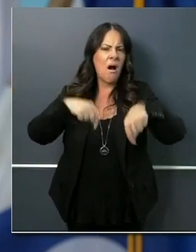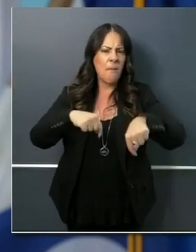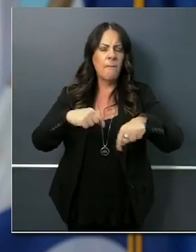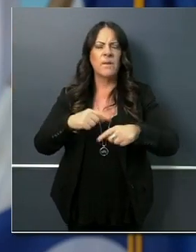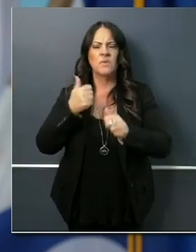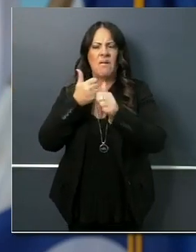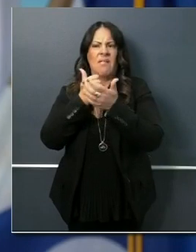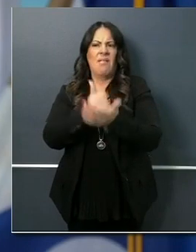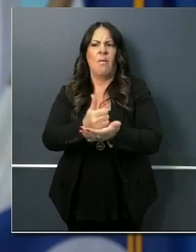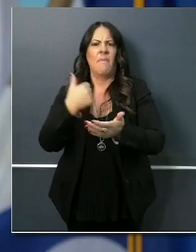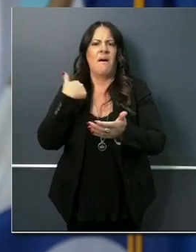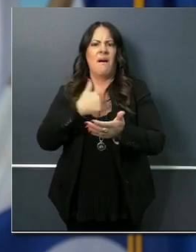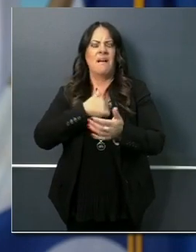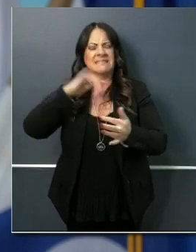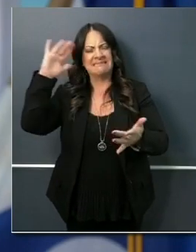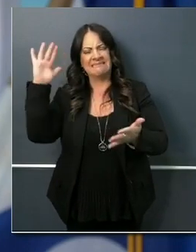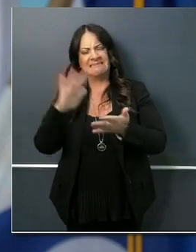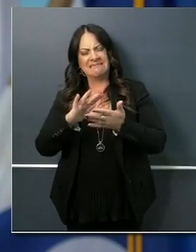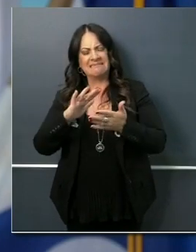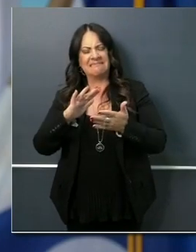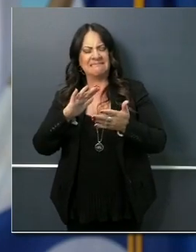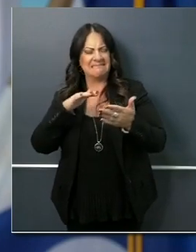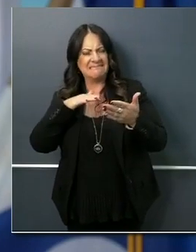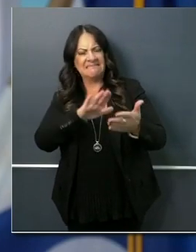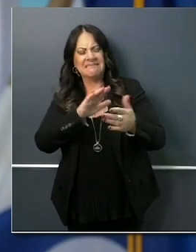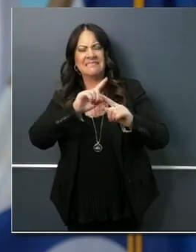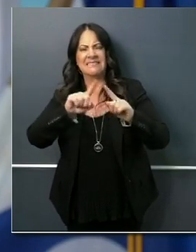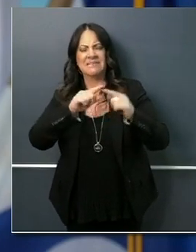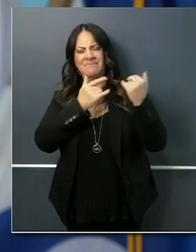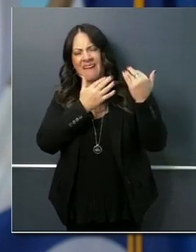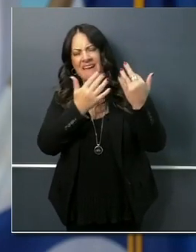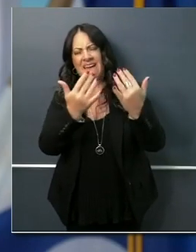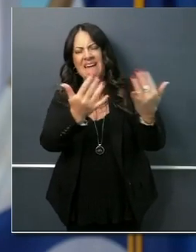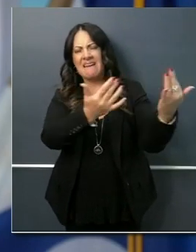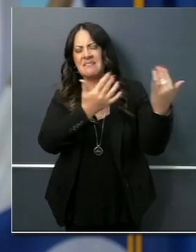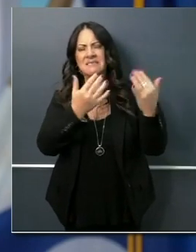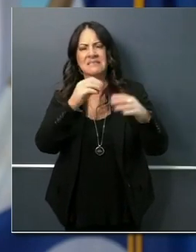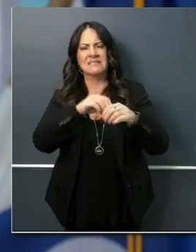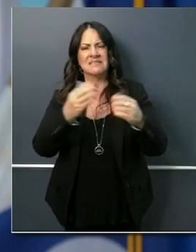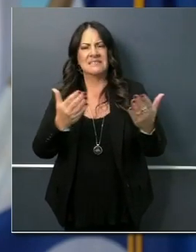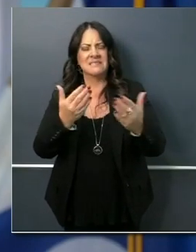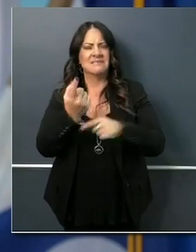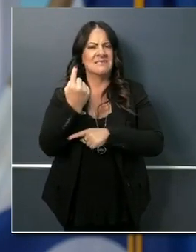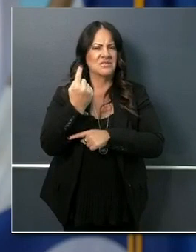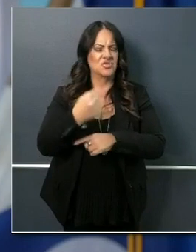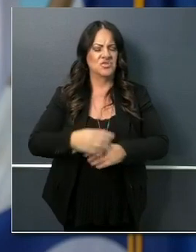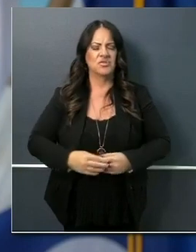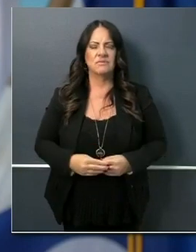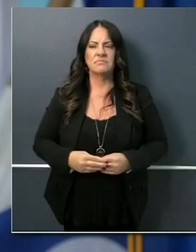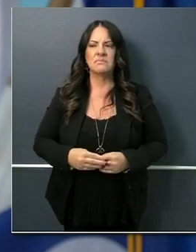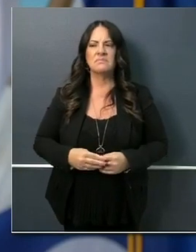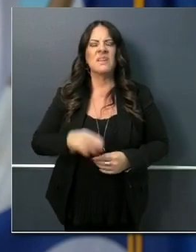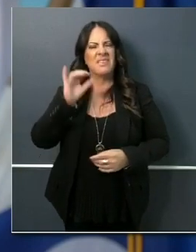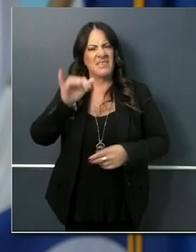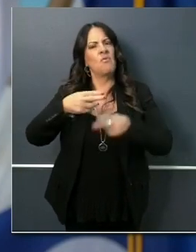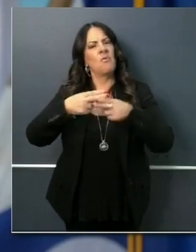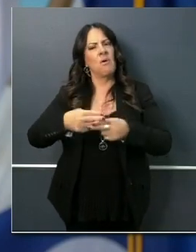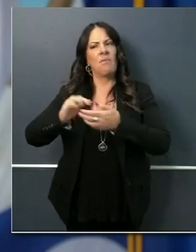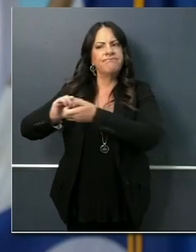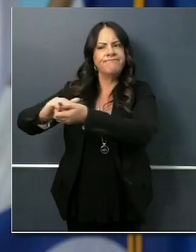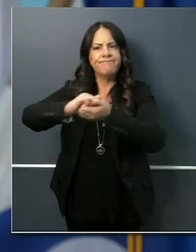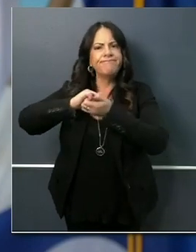Southern California to address last year's wildfire season. So again, it's the spirit of collaboration, spirit of partnership,